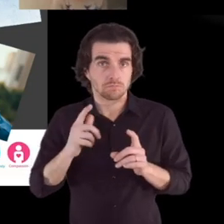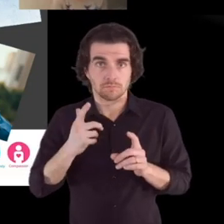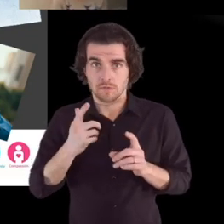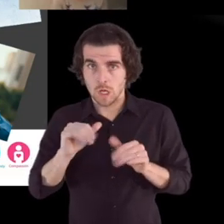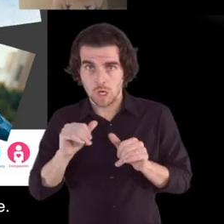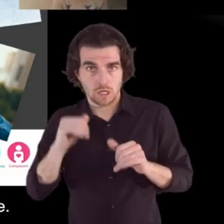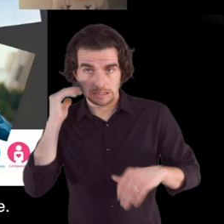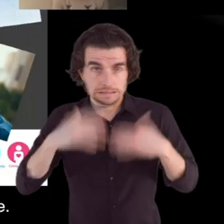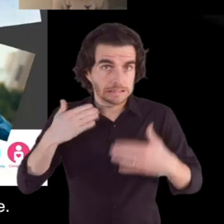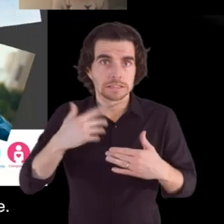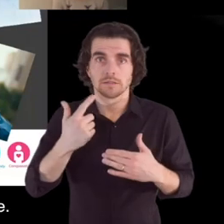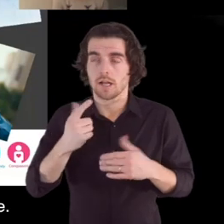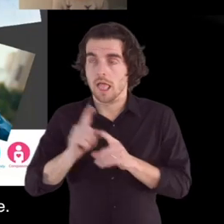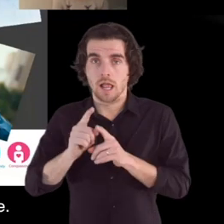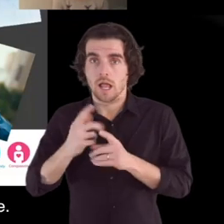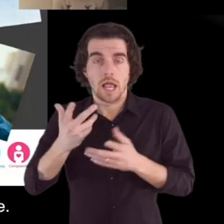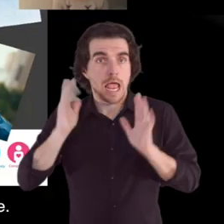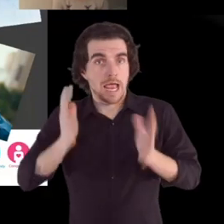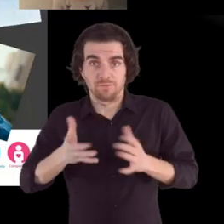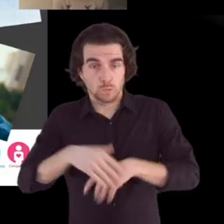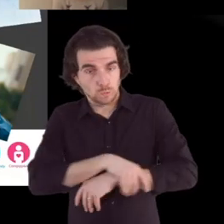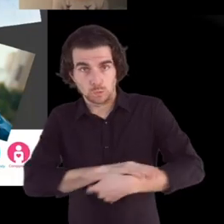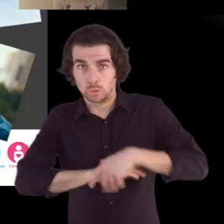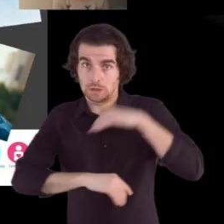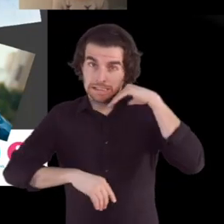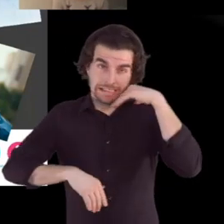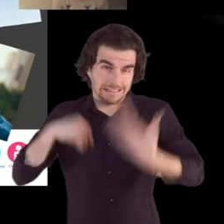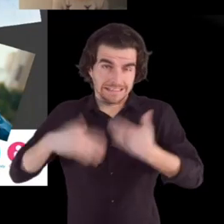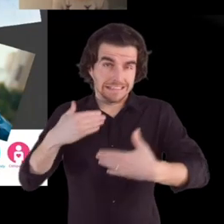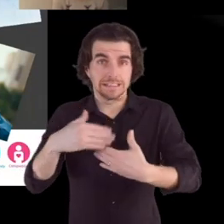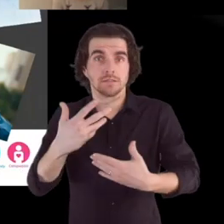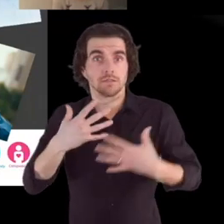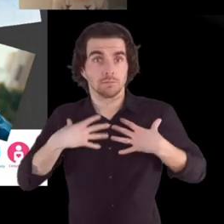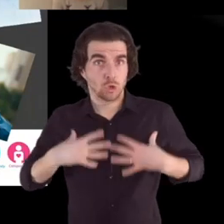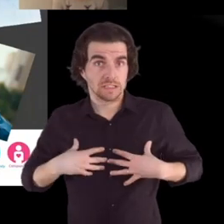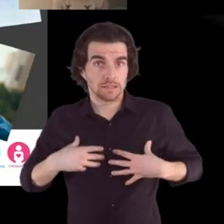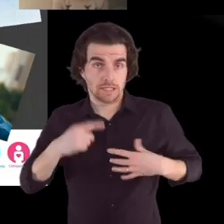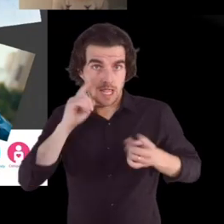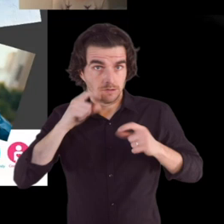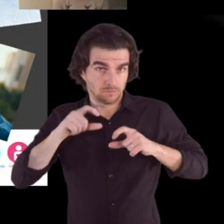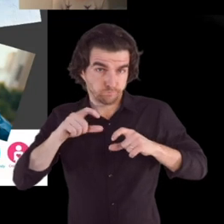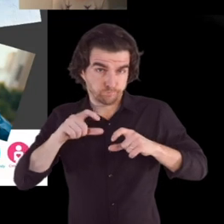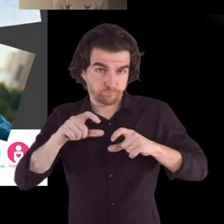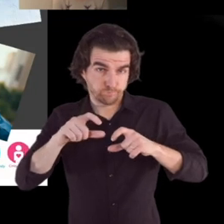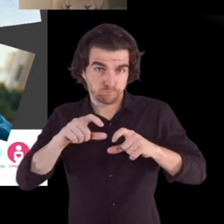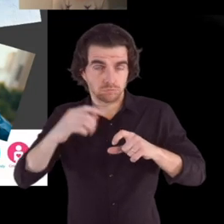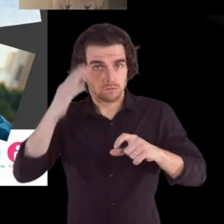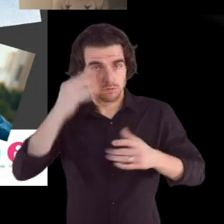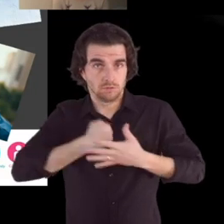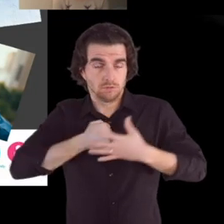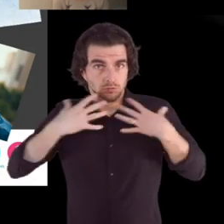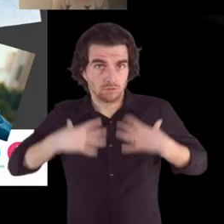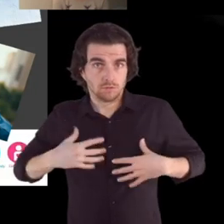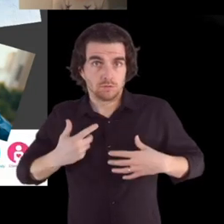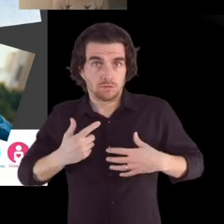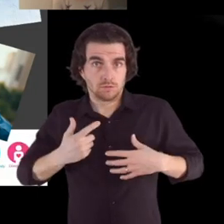automatic pilot and there's like a surge of adrenaline. And then all of a sudden, it's just like the body just can't keep going at that level. The cortisol is pumping, and then they